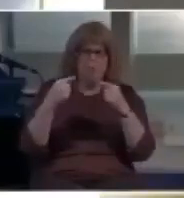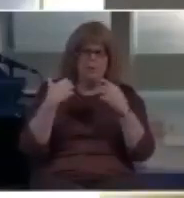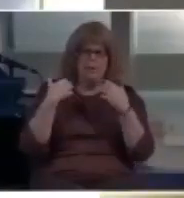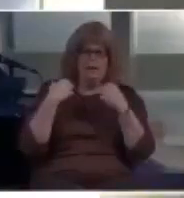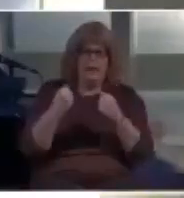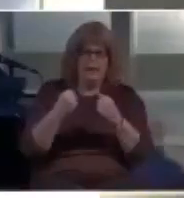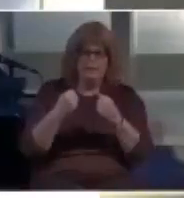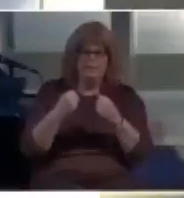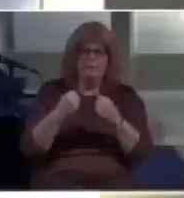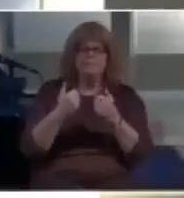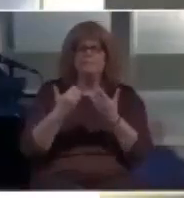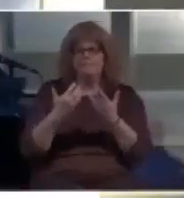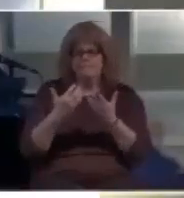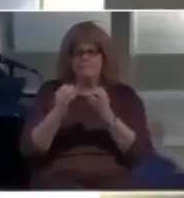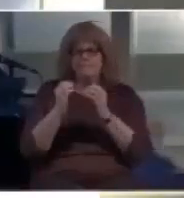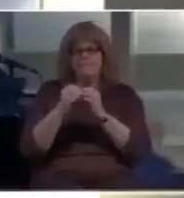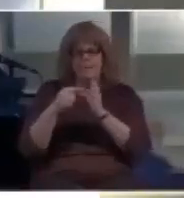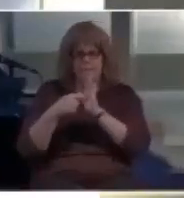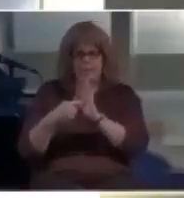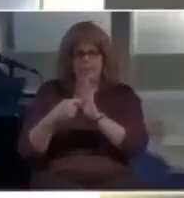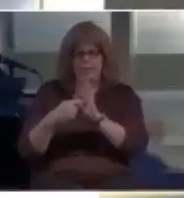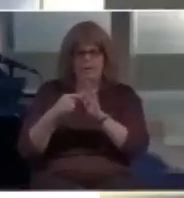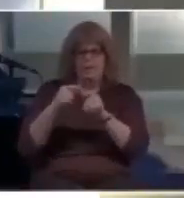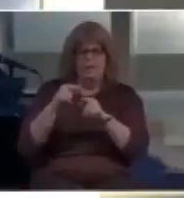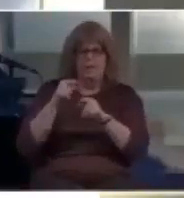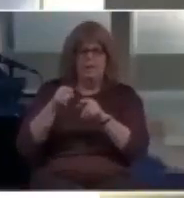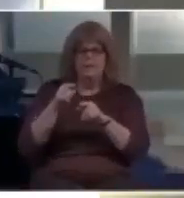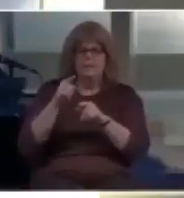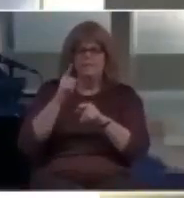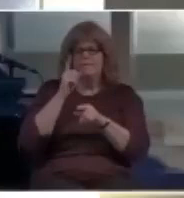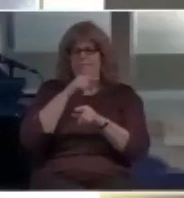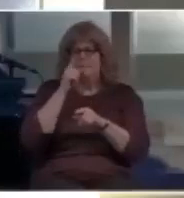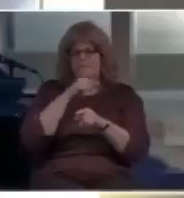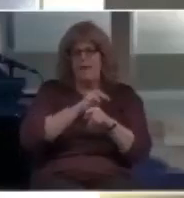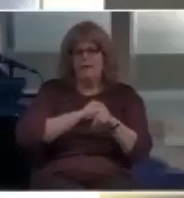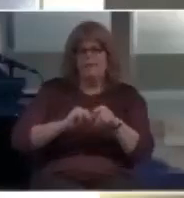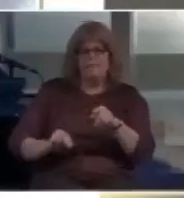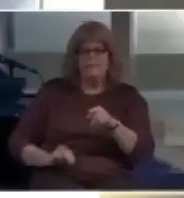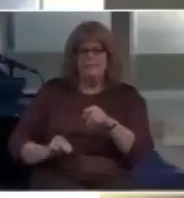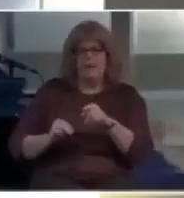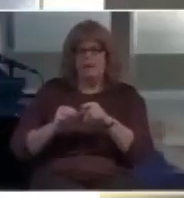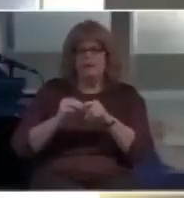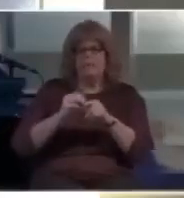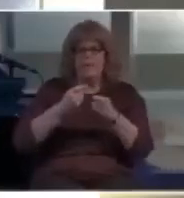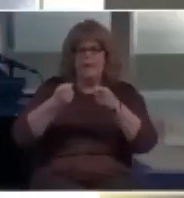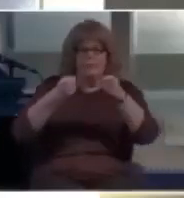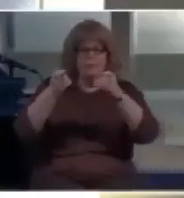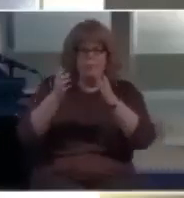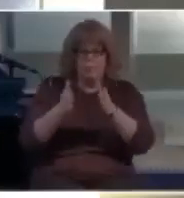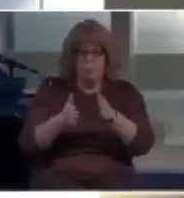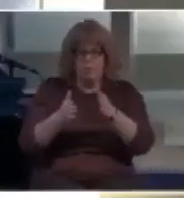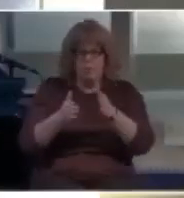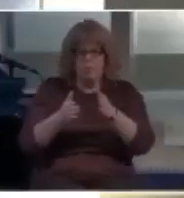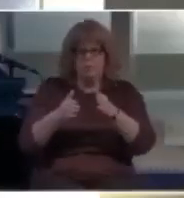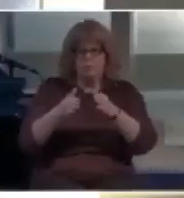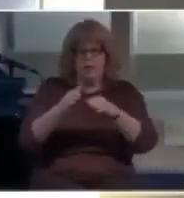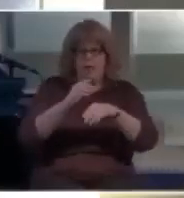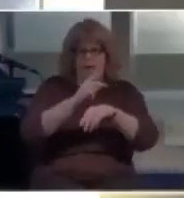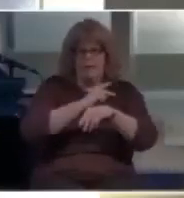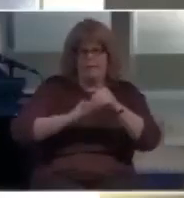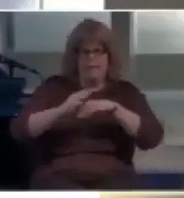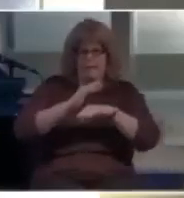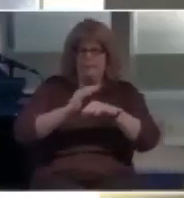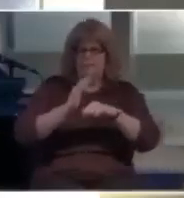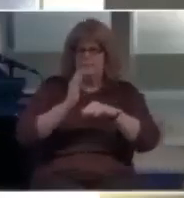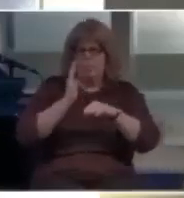so again, here is another indication that this is a fake Messiah. And this ruler over this kingdom apparently